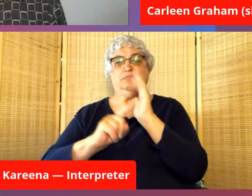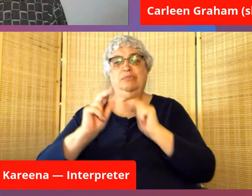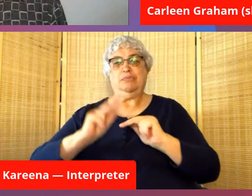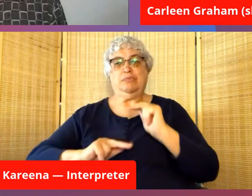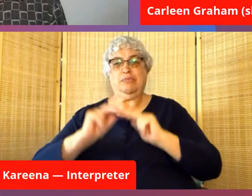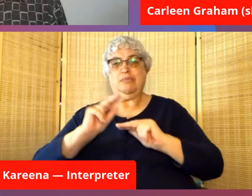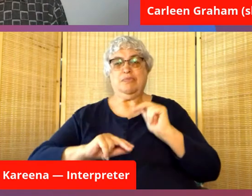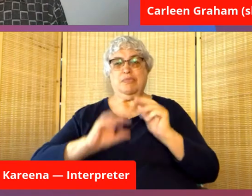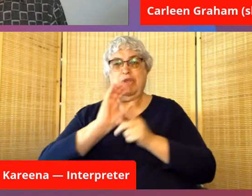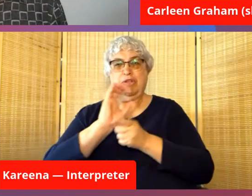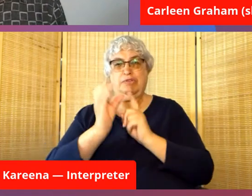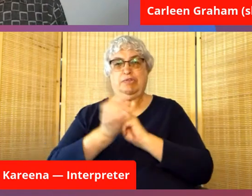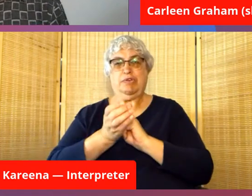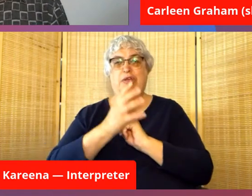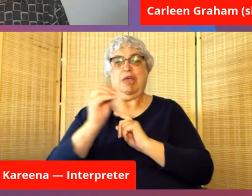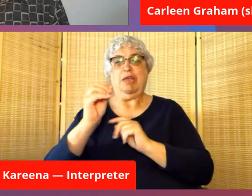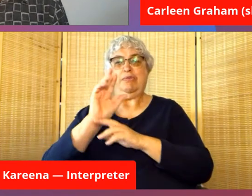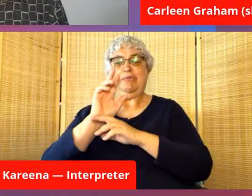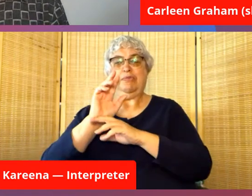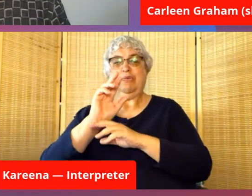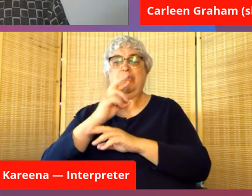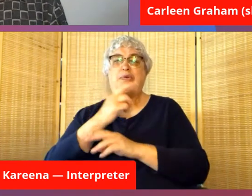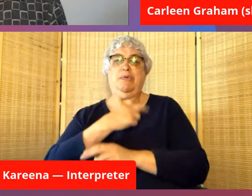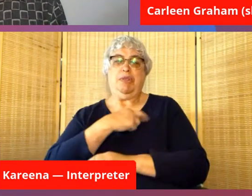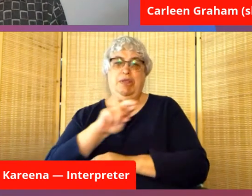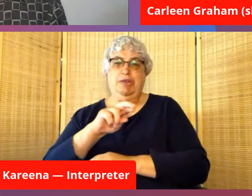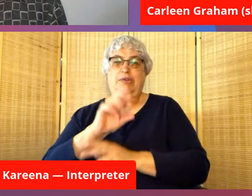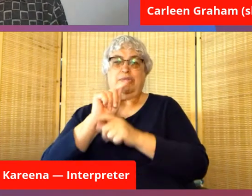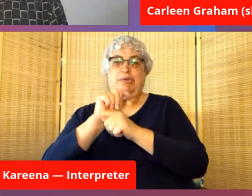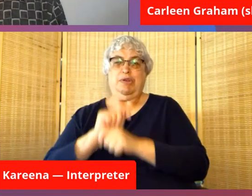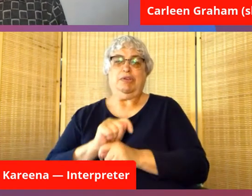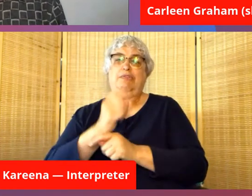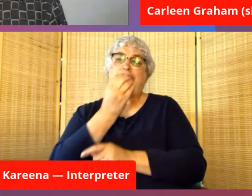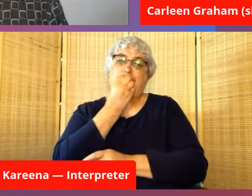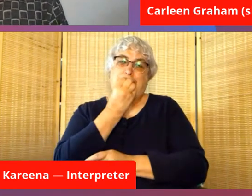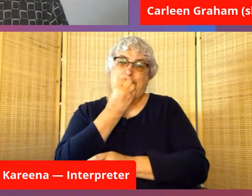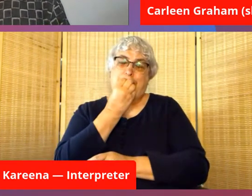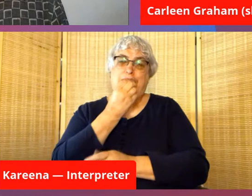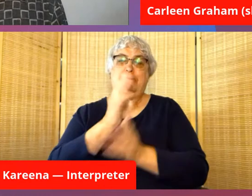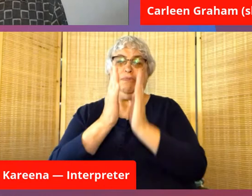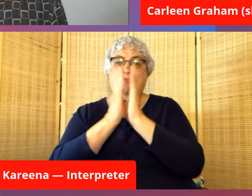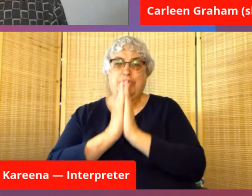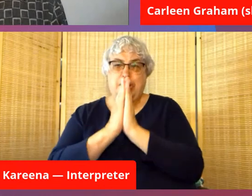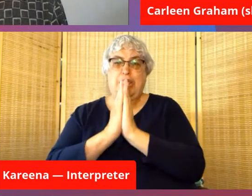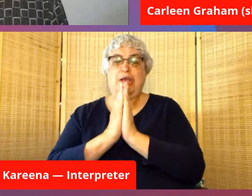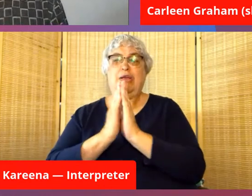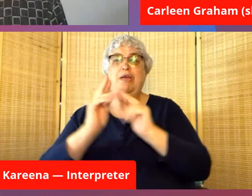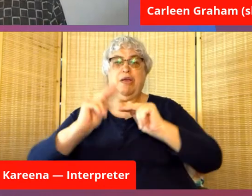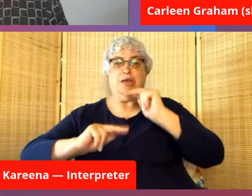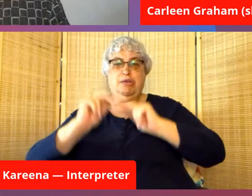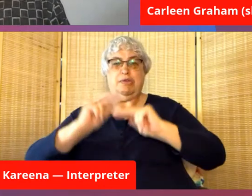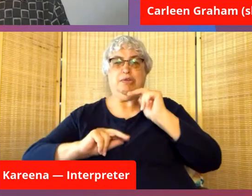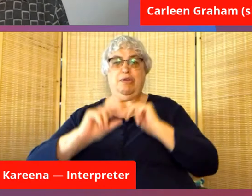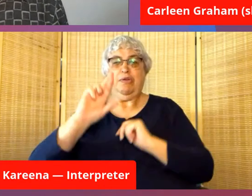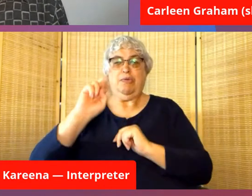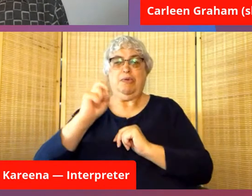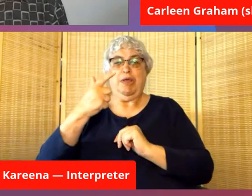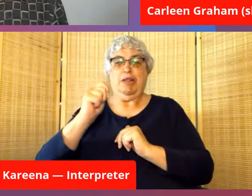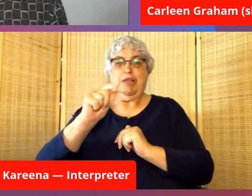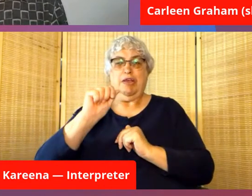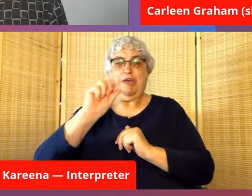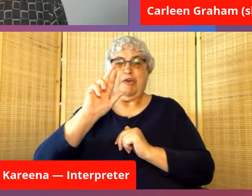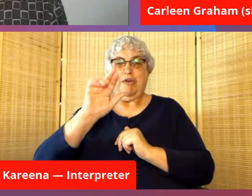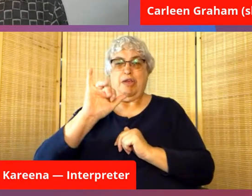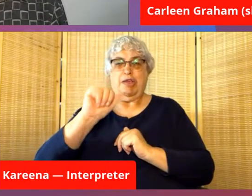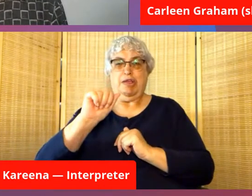blocks of cultural and religious traditions like prayer and food and architecture. Religare in Latin is